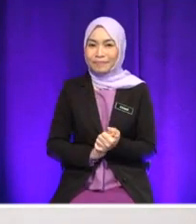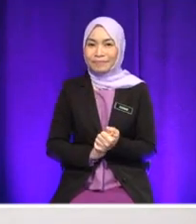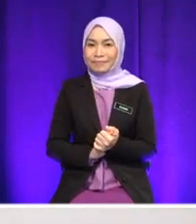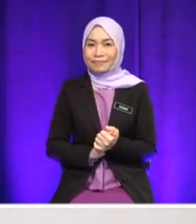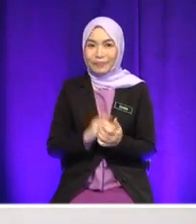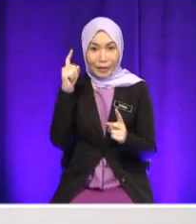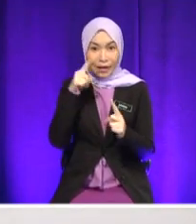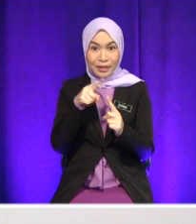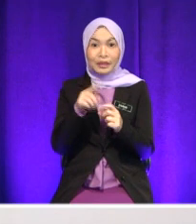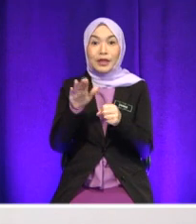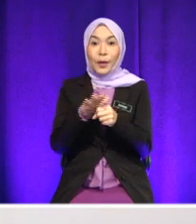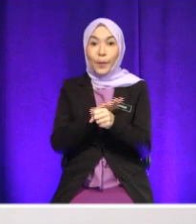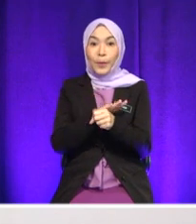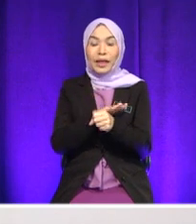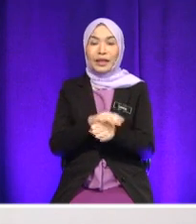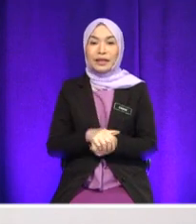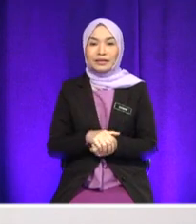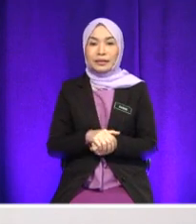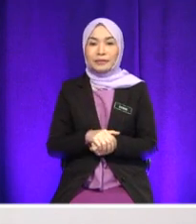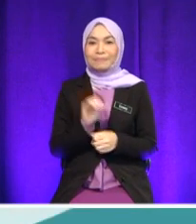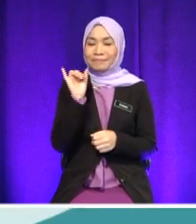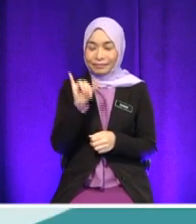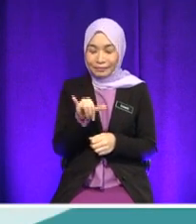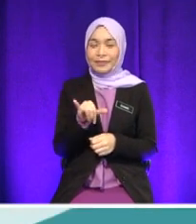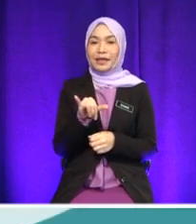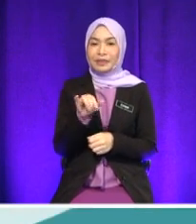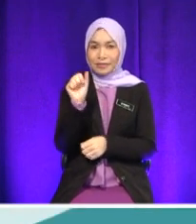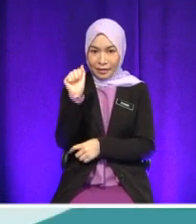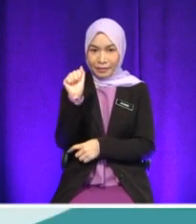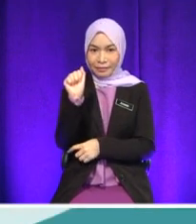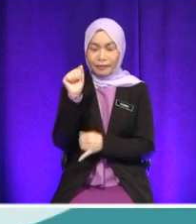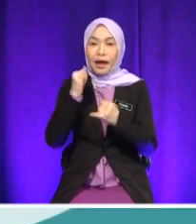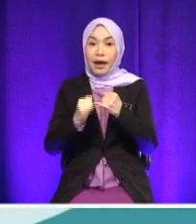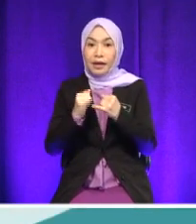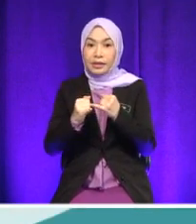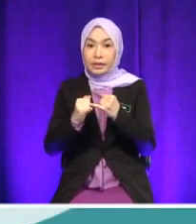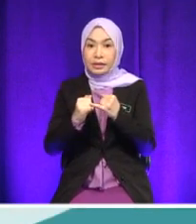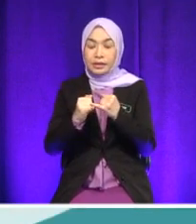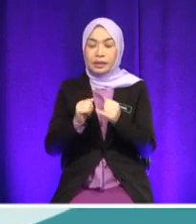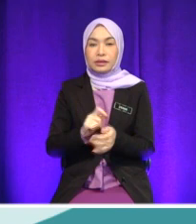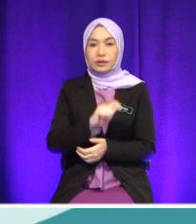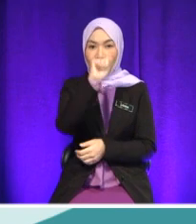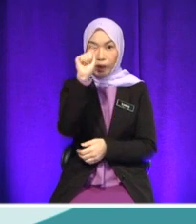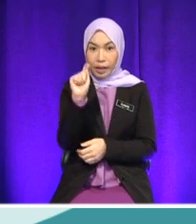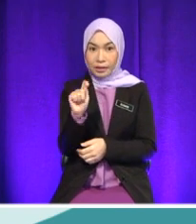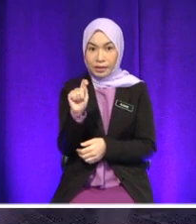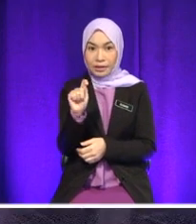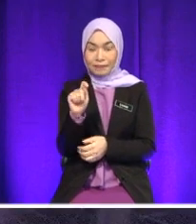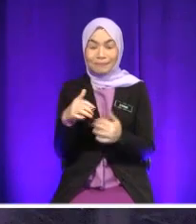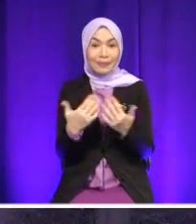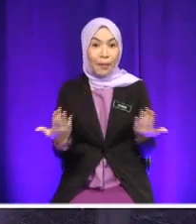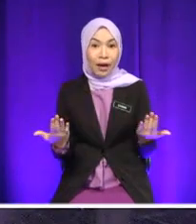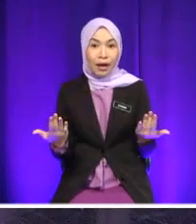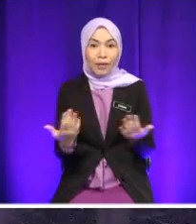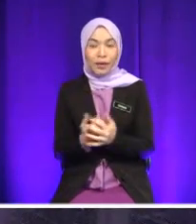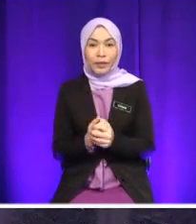That is my opinions too. Let's check. Yes, A. How about the last questions? Anyone? Rachel. Okay,